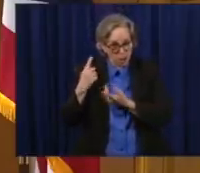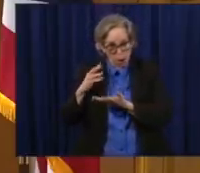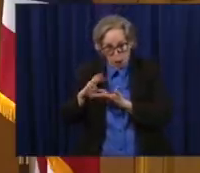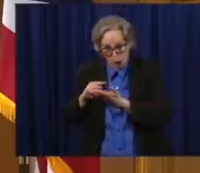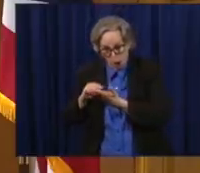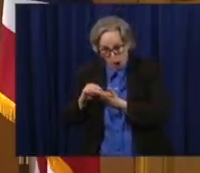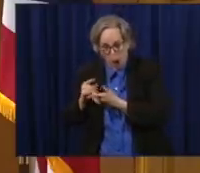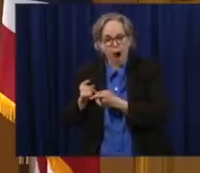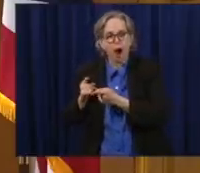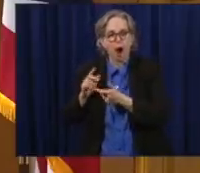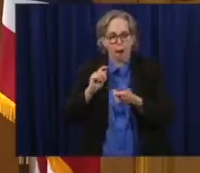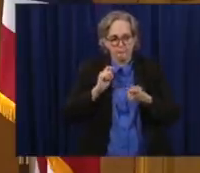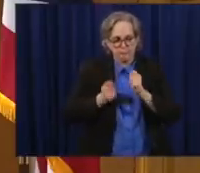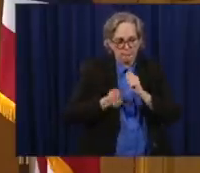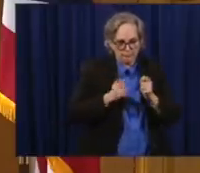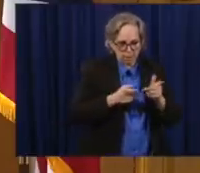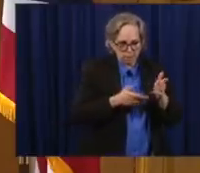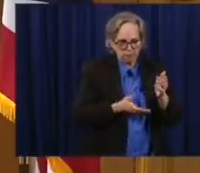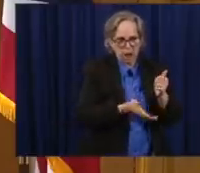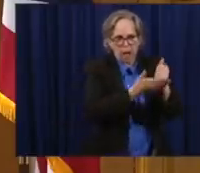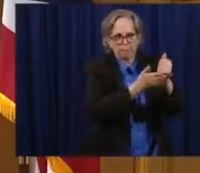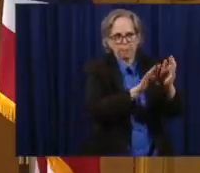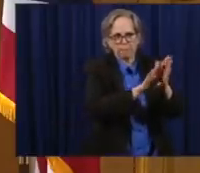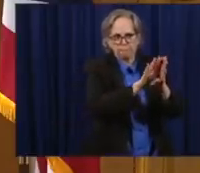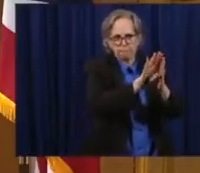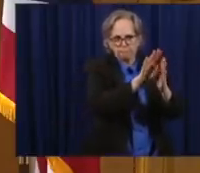it's going, and it's not going to be